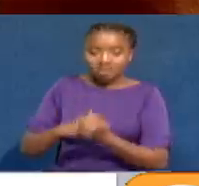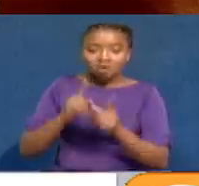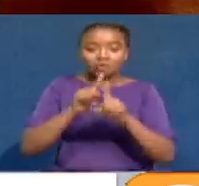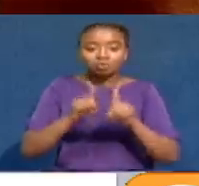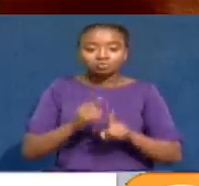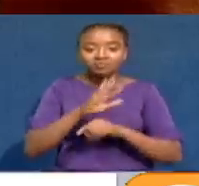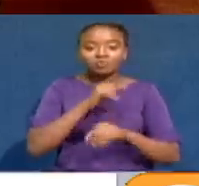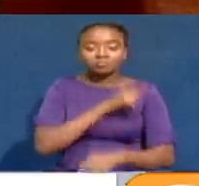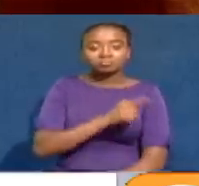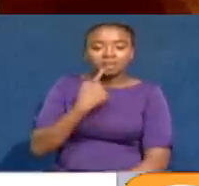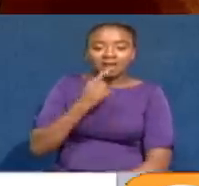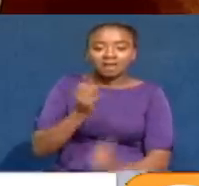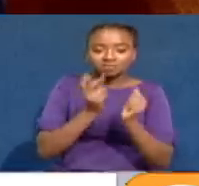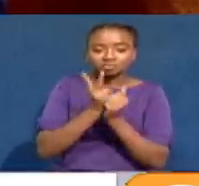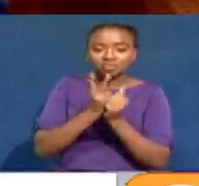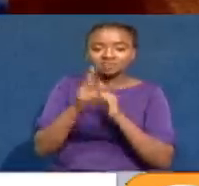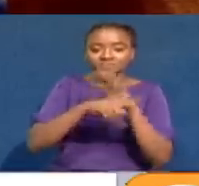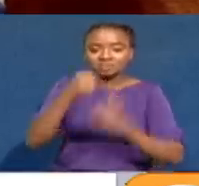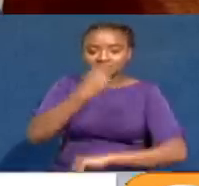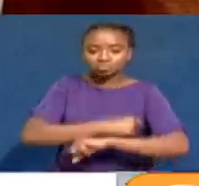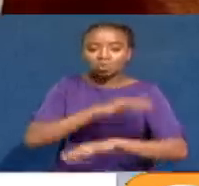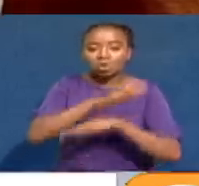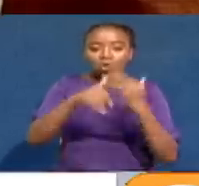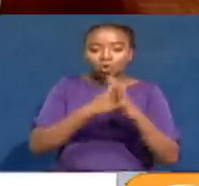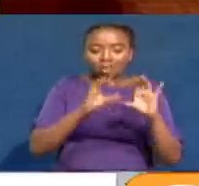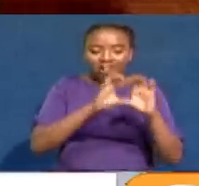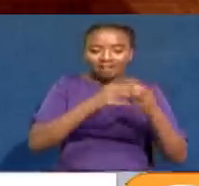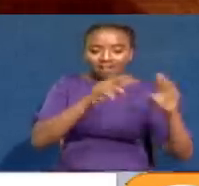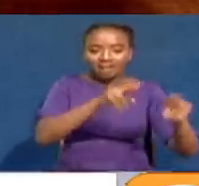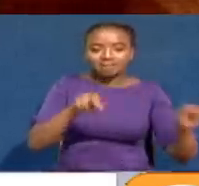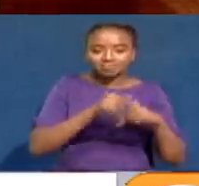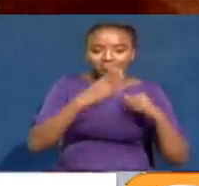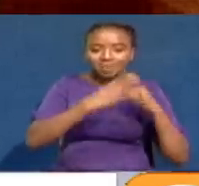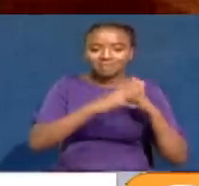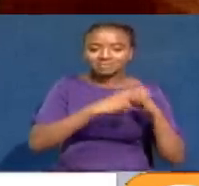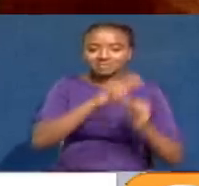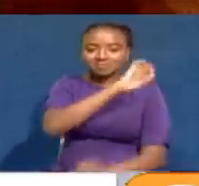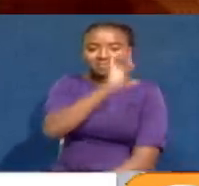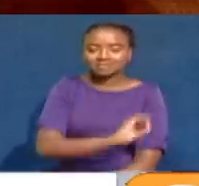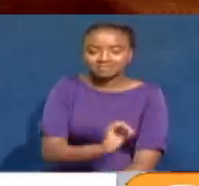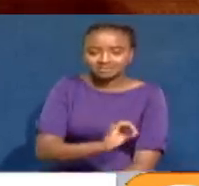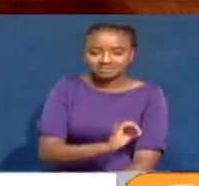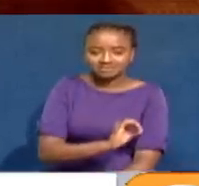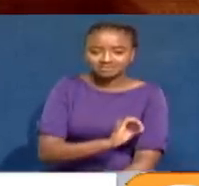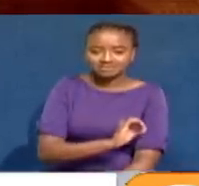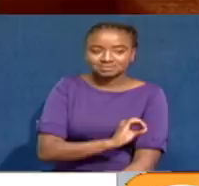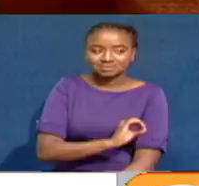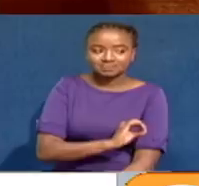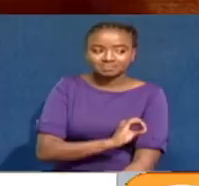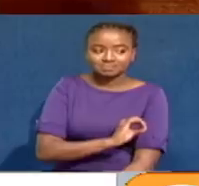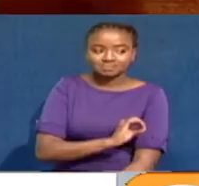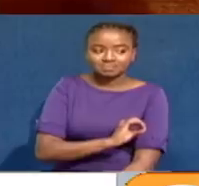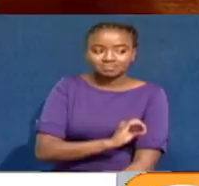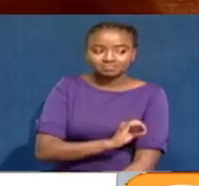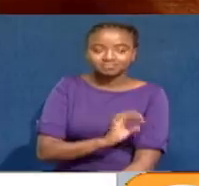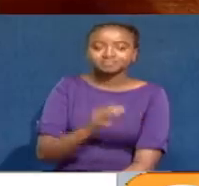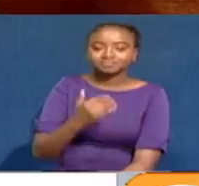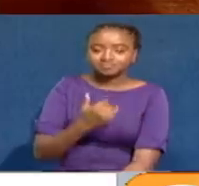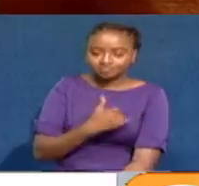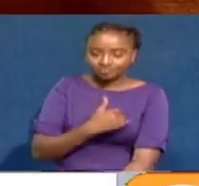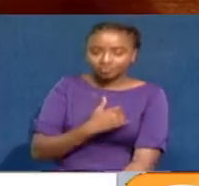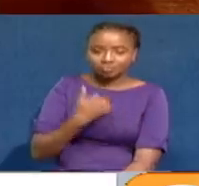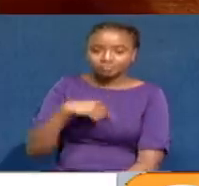public primary schools, all the classrooms, 97%, 97 out of every 100, we have been